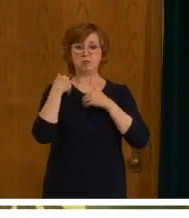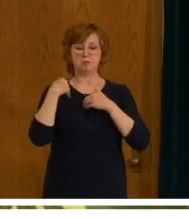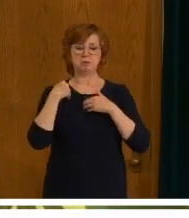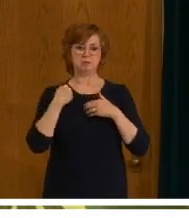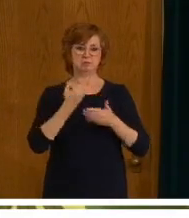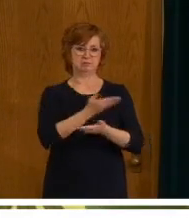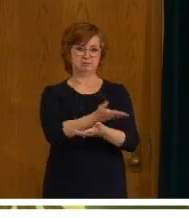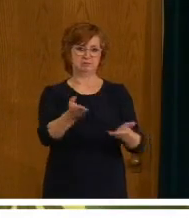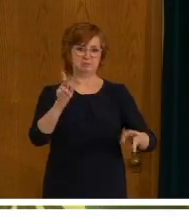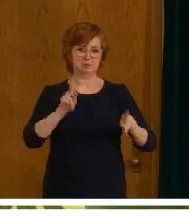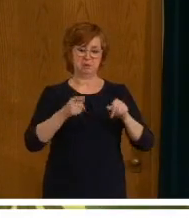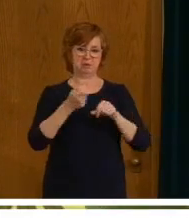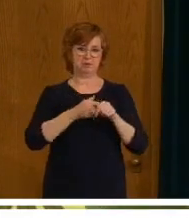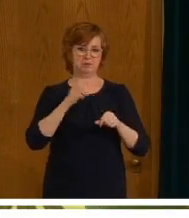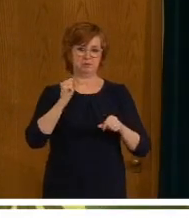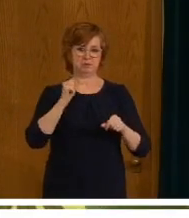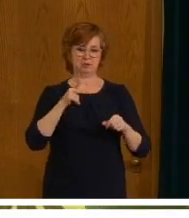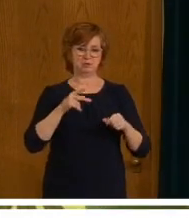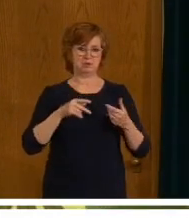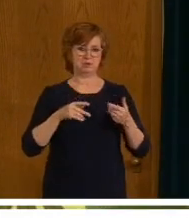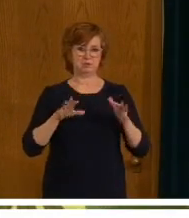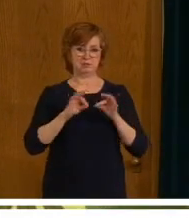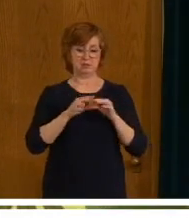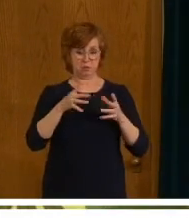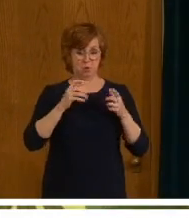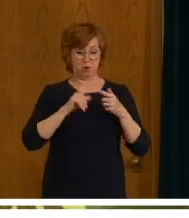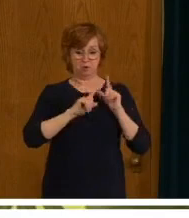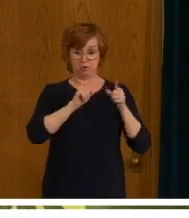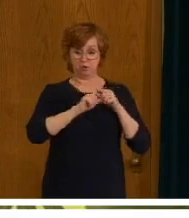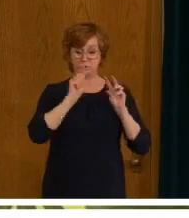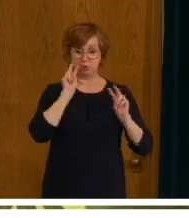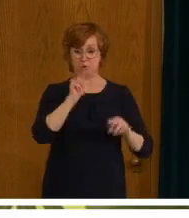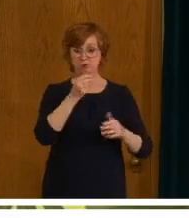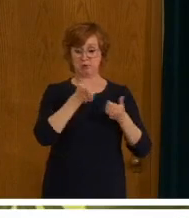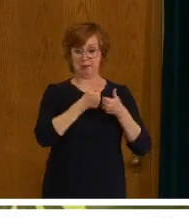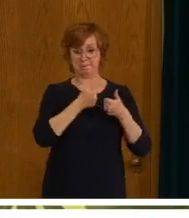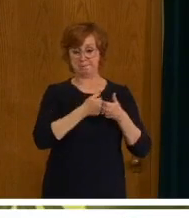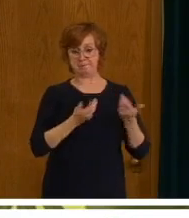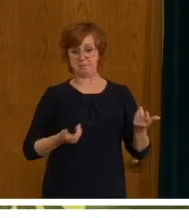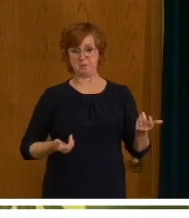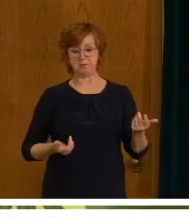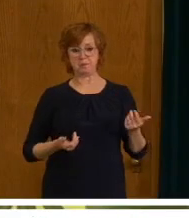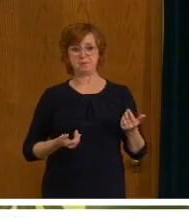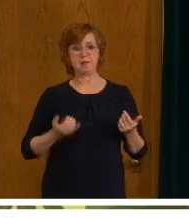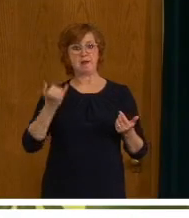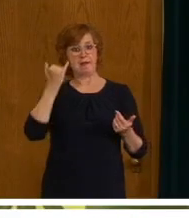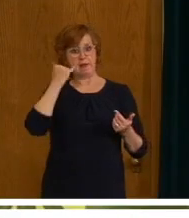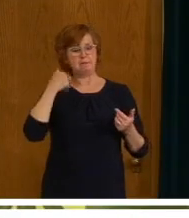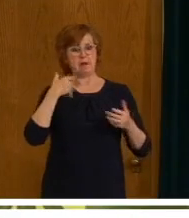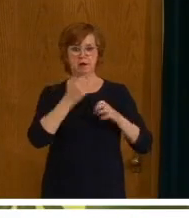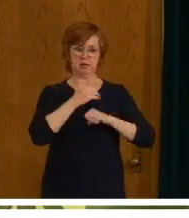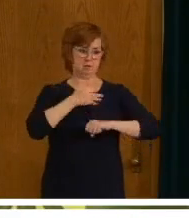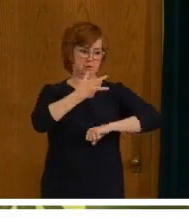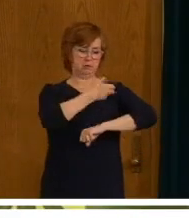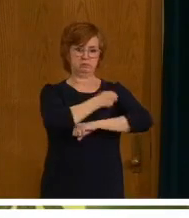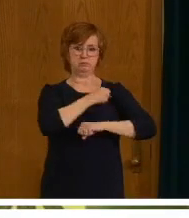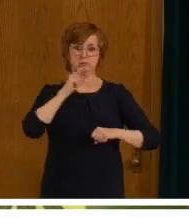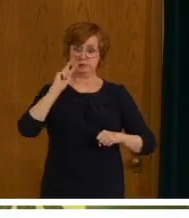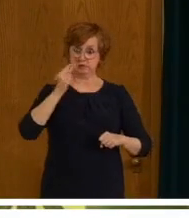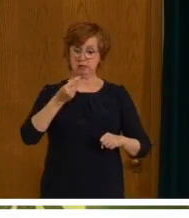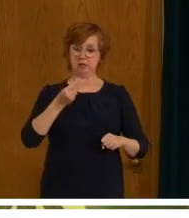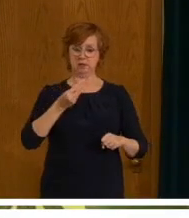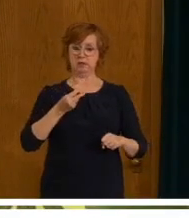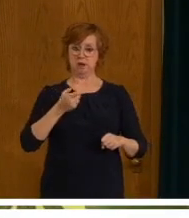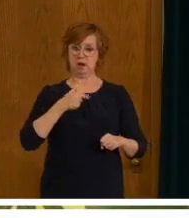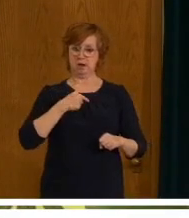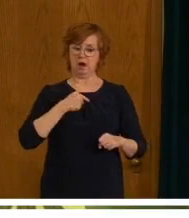Rough Rider game. Me for one, if I'm able to receive, my second dose, even prior to that, I'm